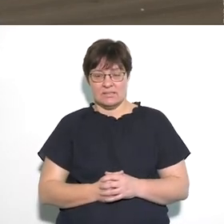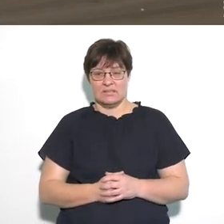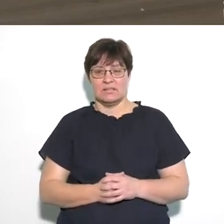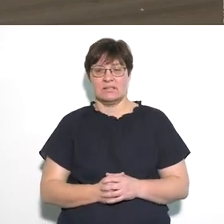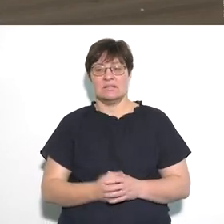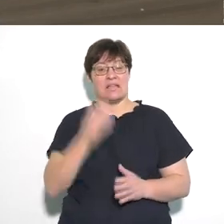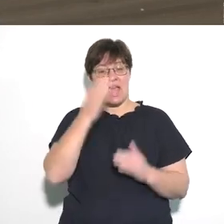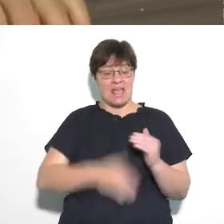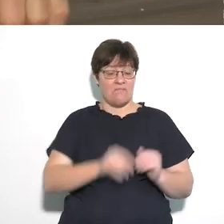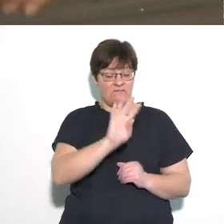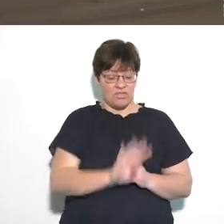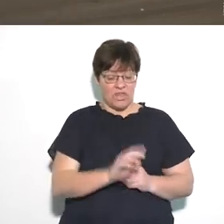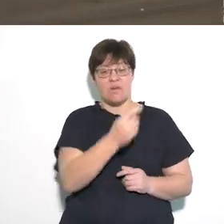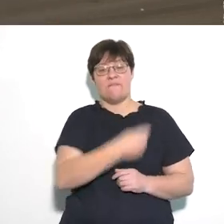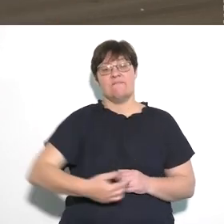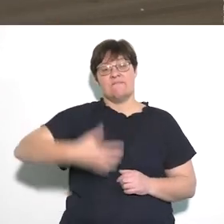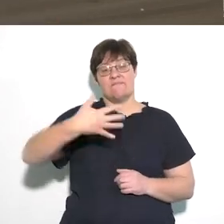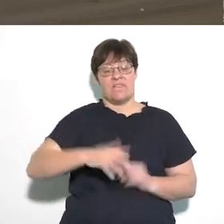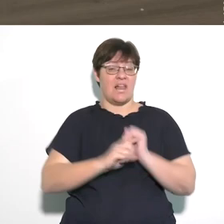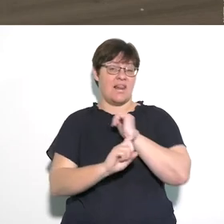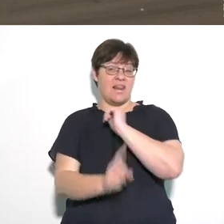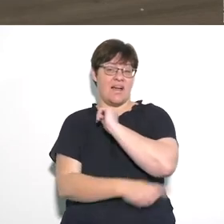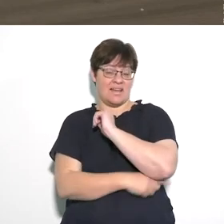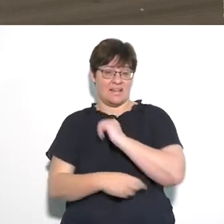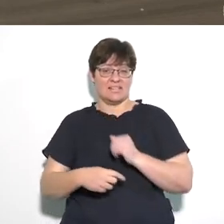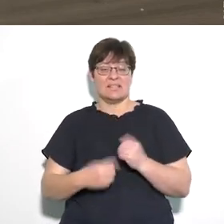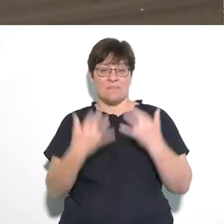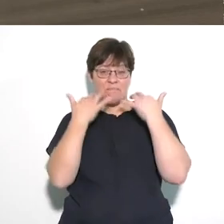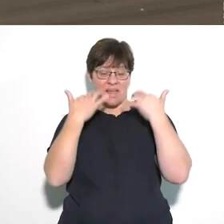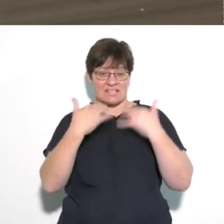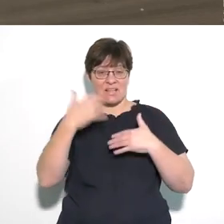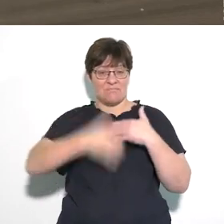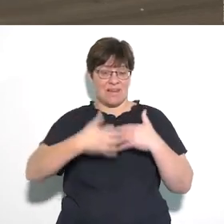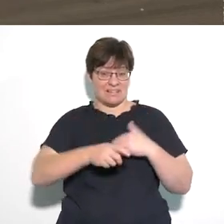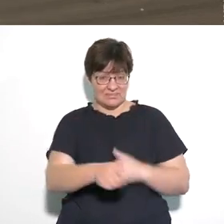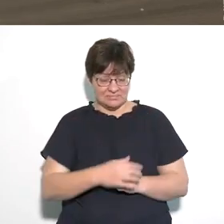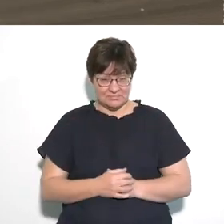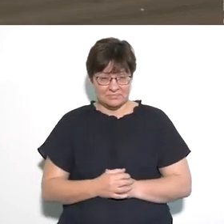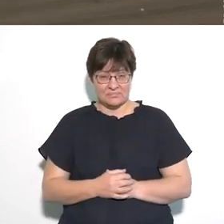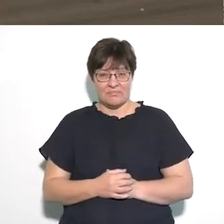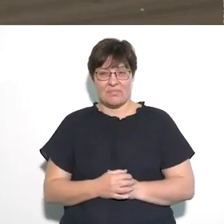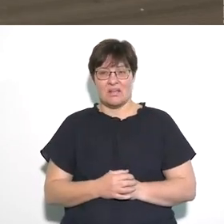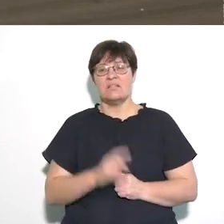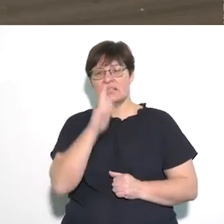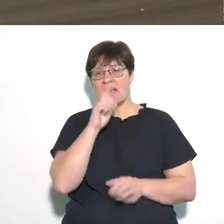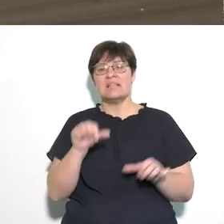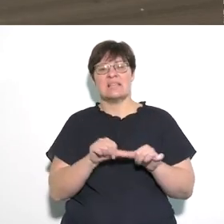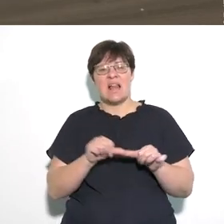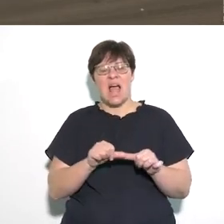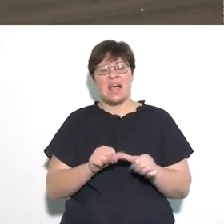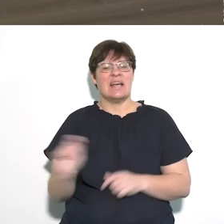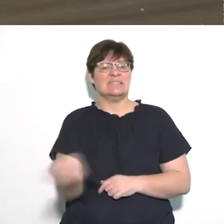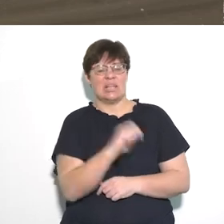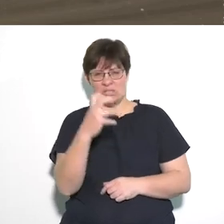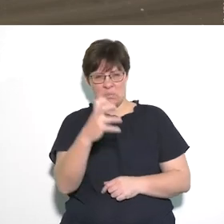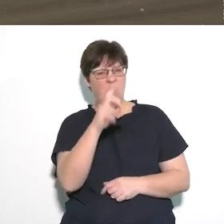of the fourth bread bag, and here is the last bread bag. As you can see, it's about the size of a